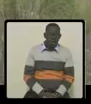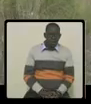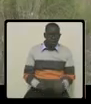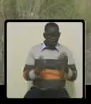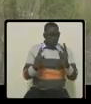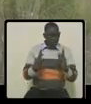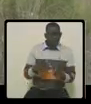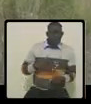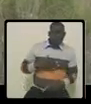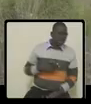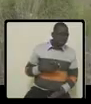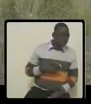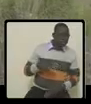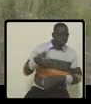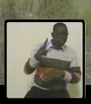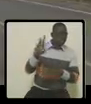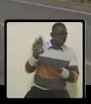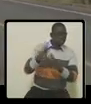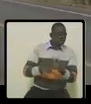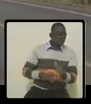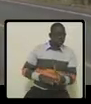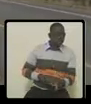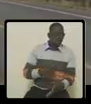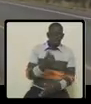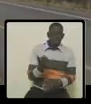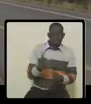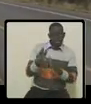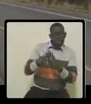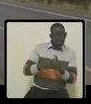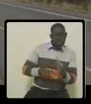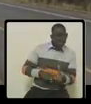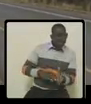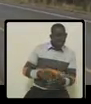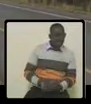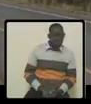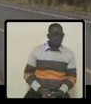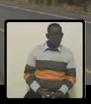So, I see them coming.